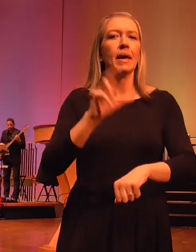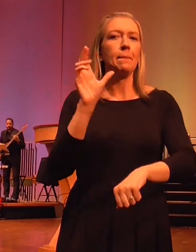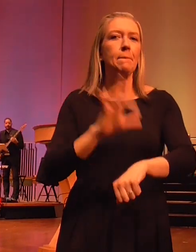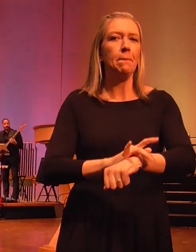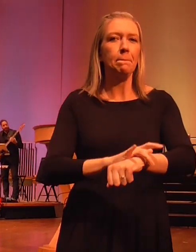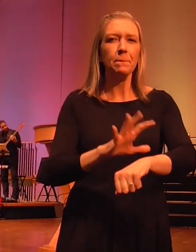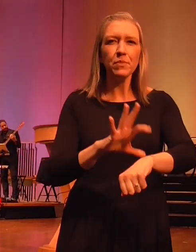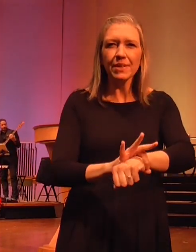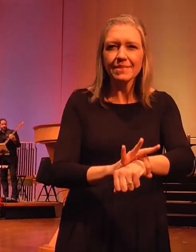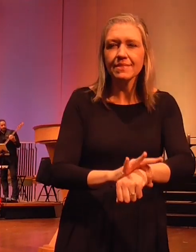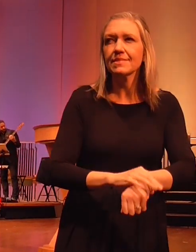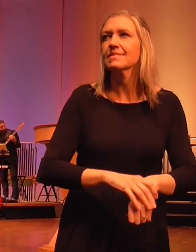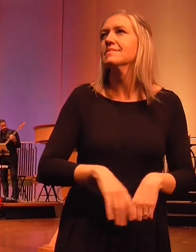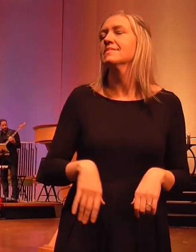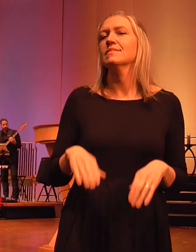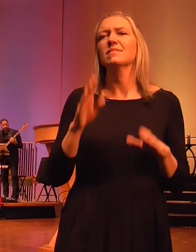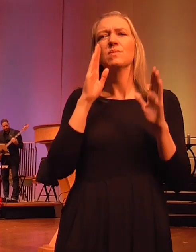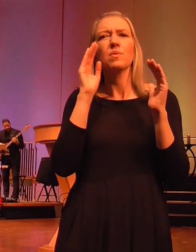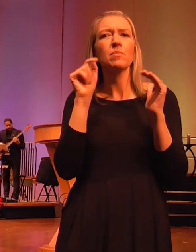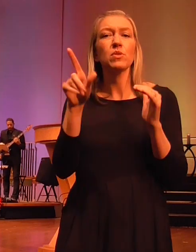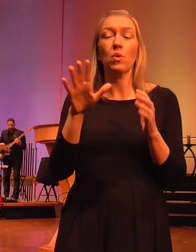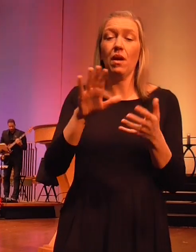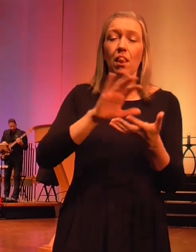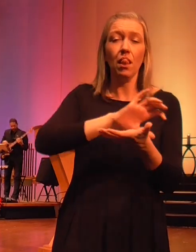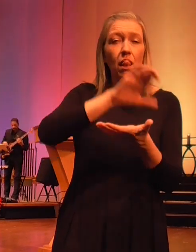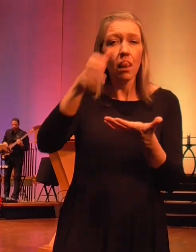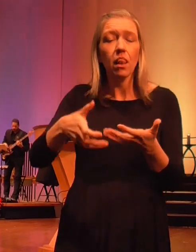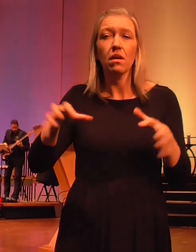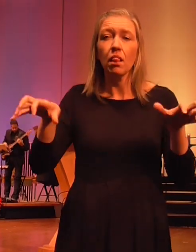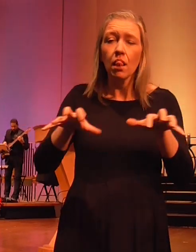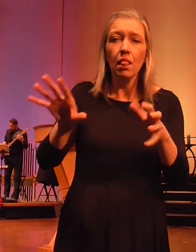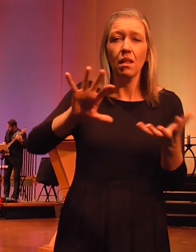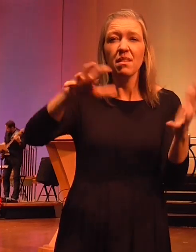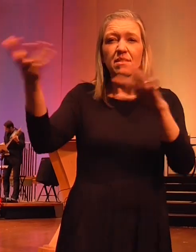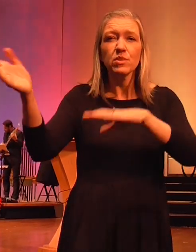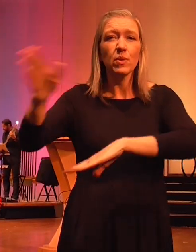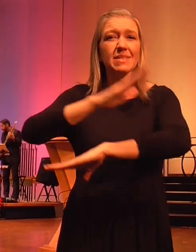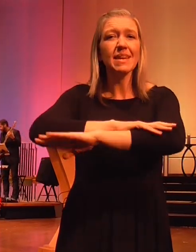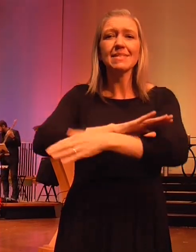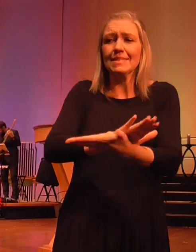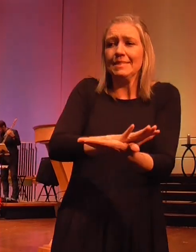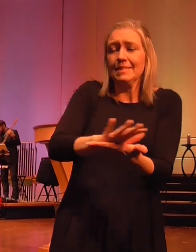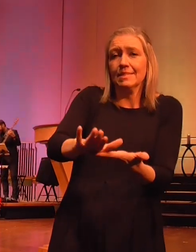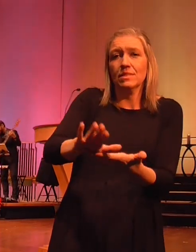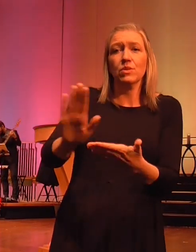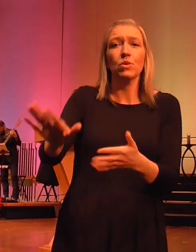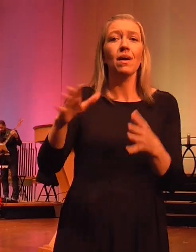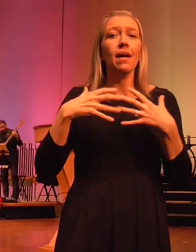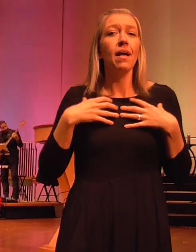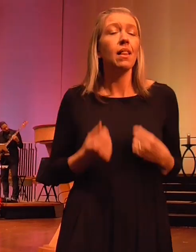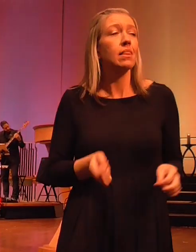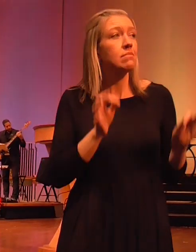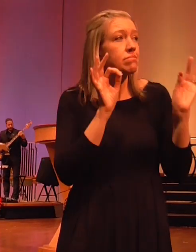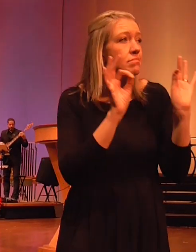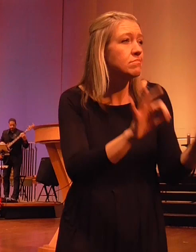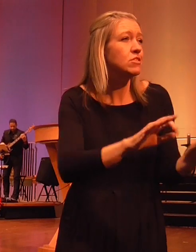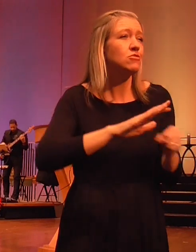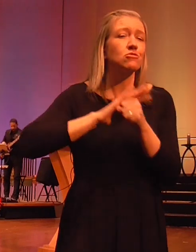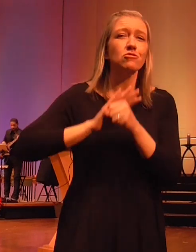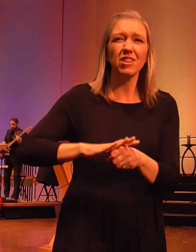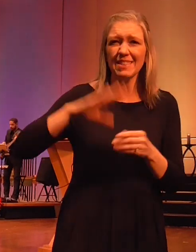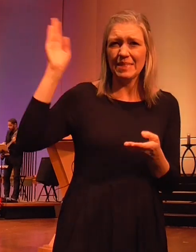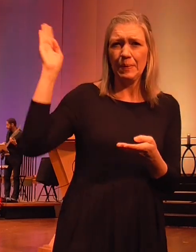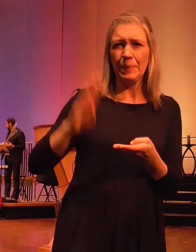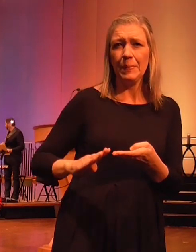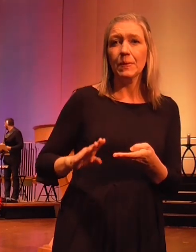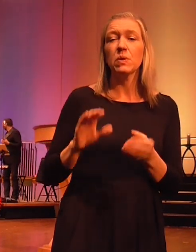slap bracelet. May you get the chaos and the clutter off your desk. May you have unquestionable health and less stress, having